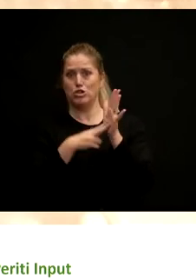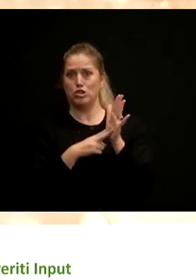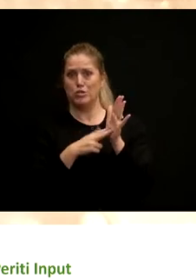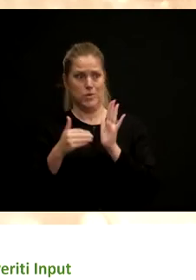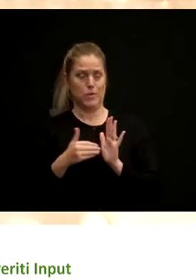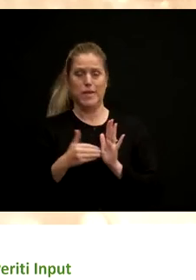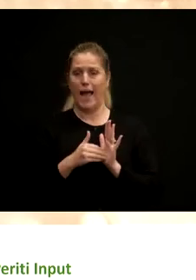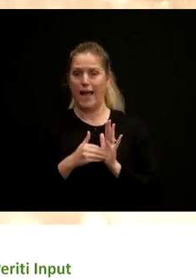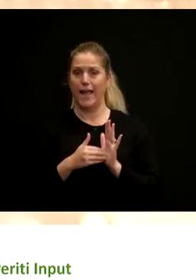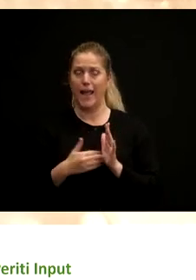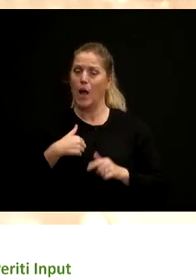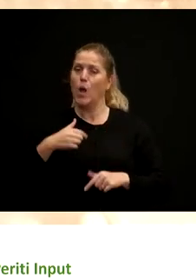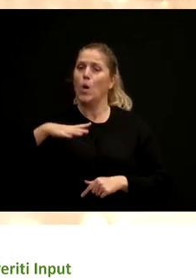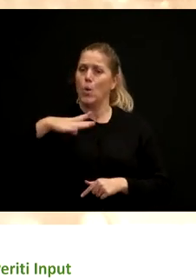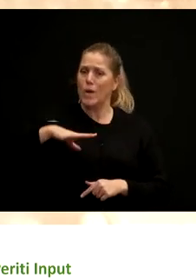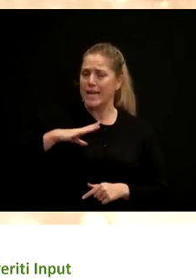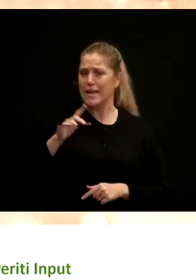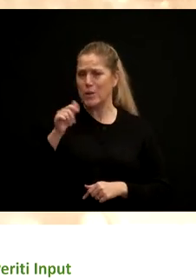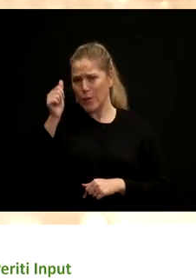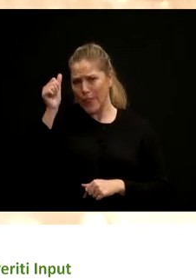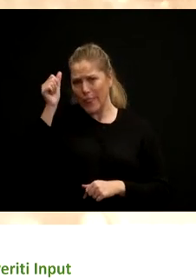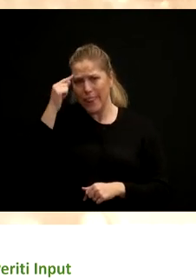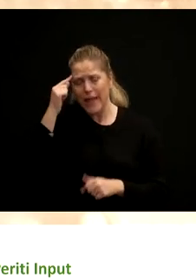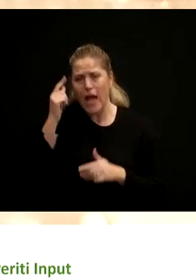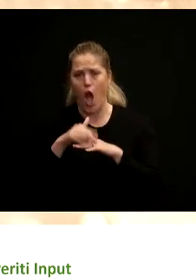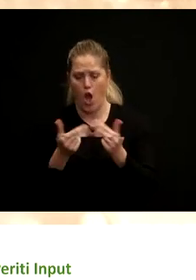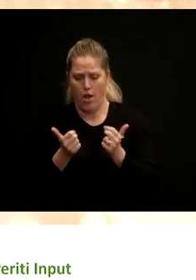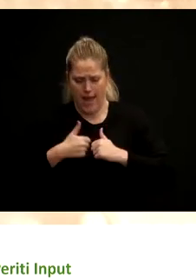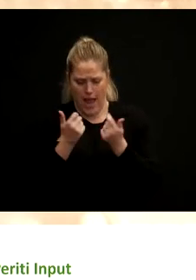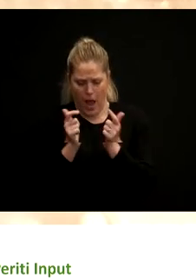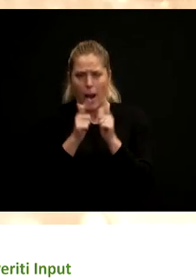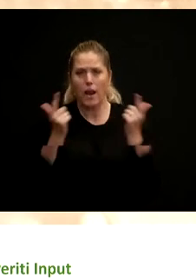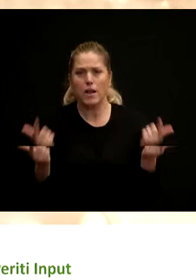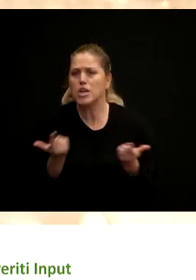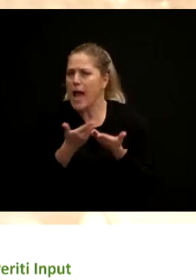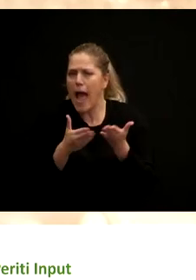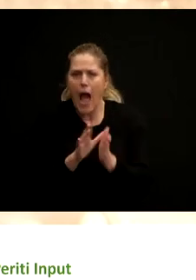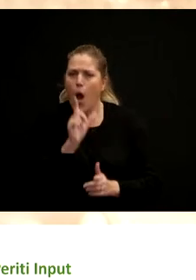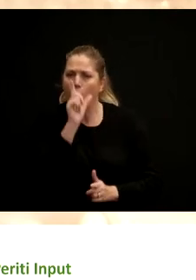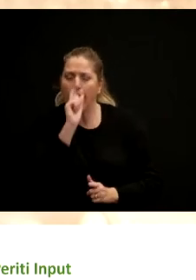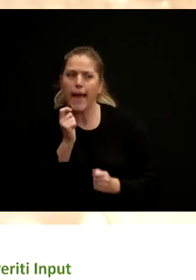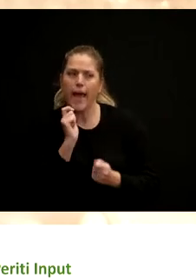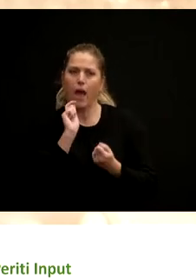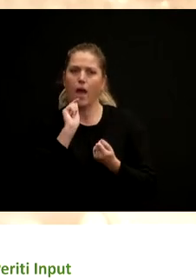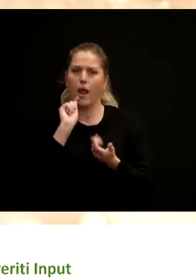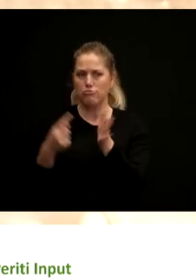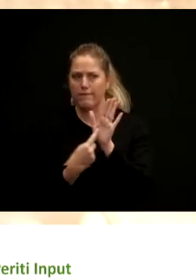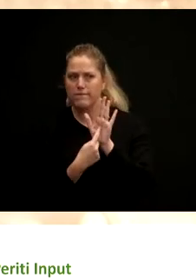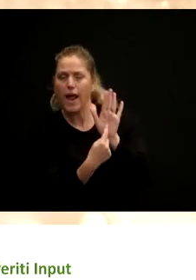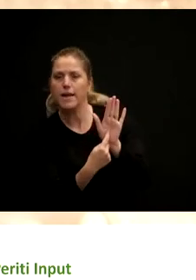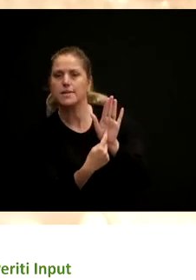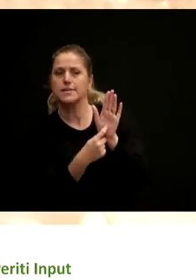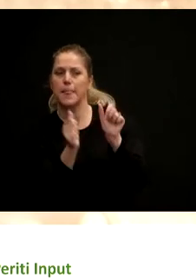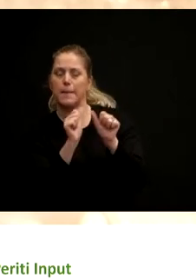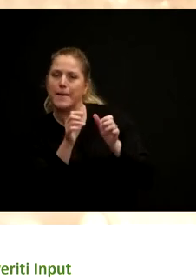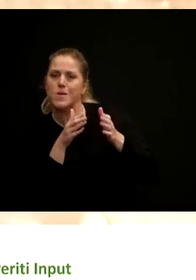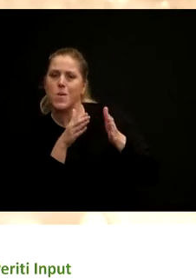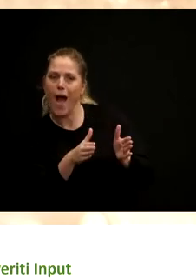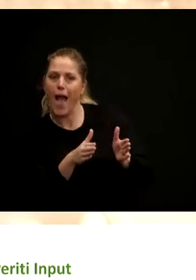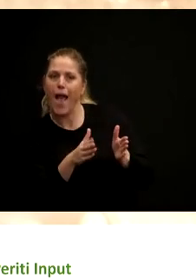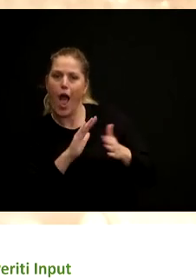consider whether and how our liturgy might better reflect this life-giving love of